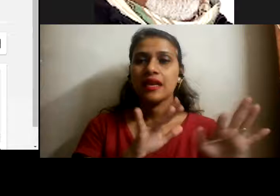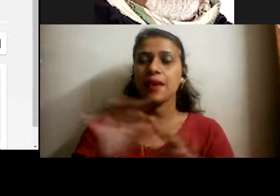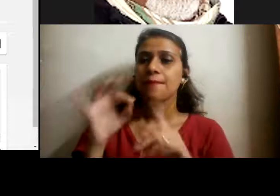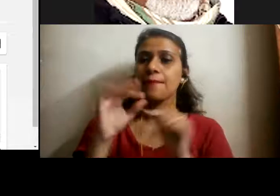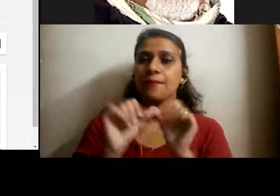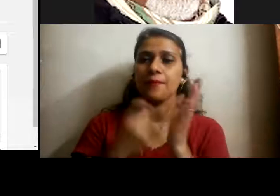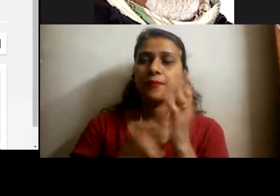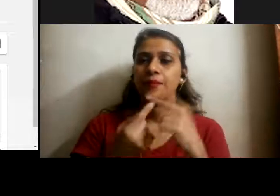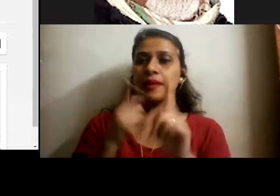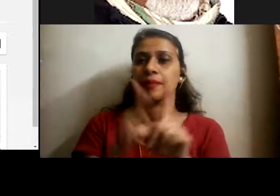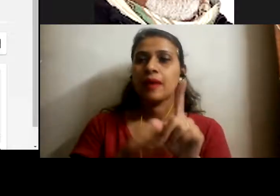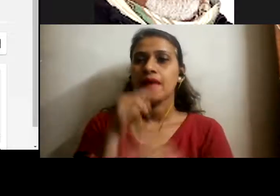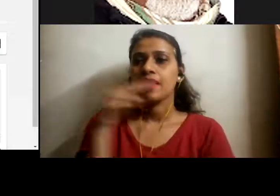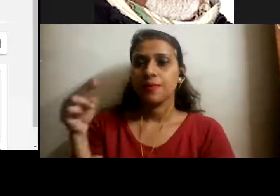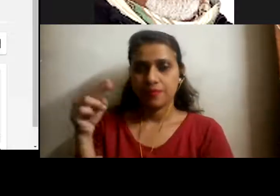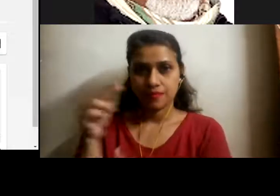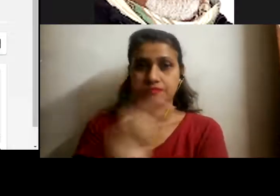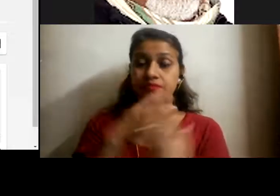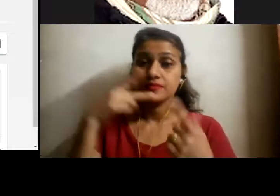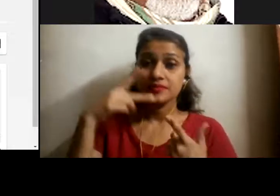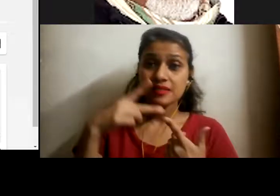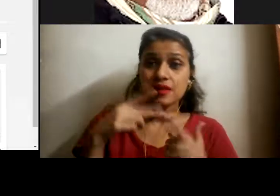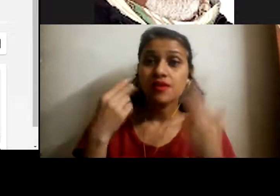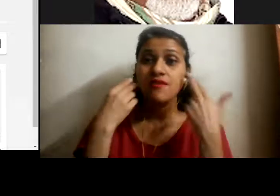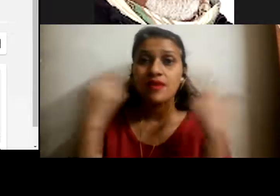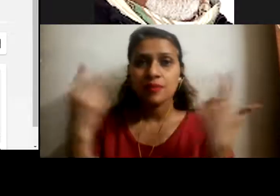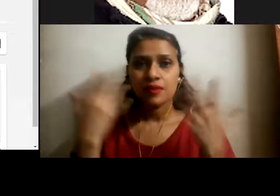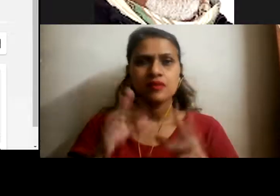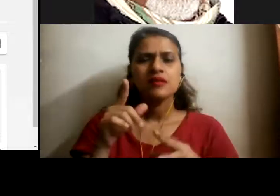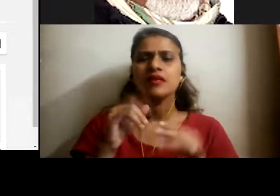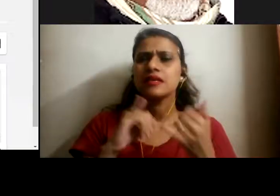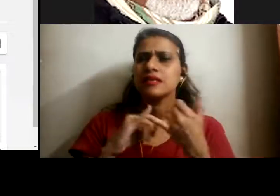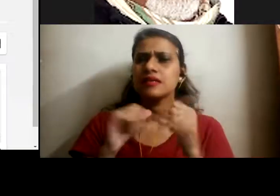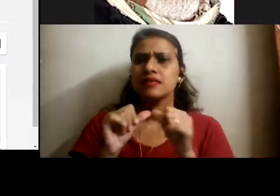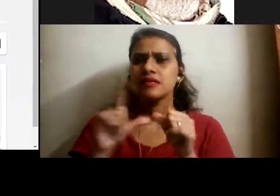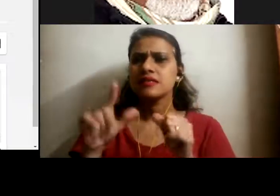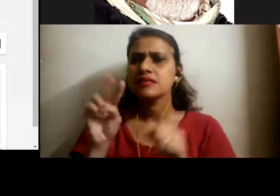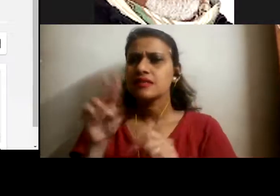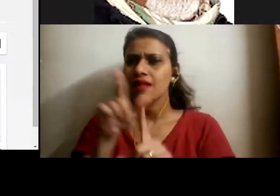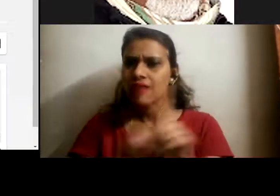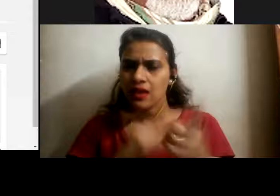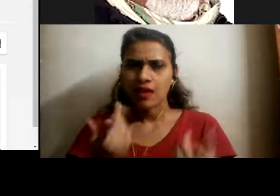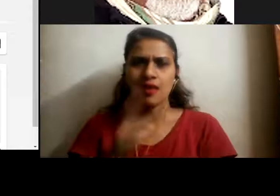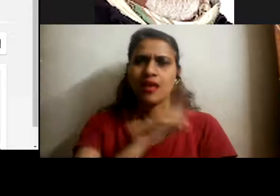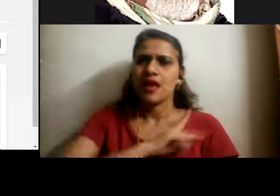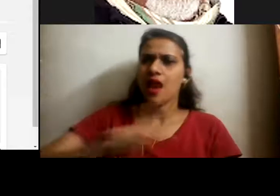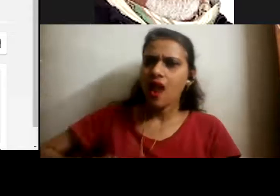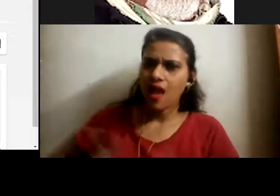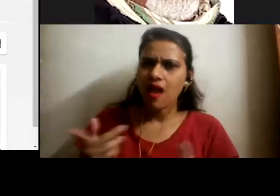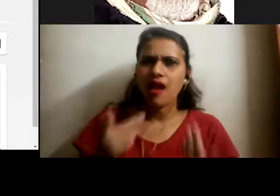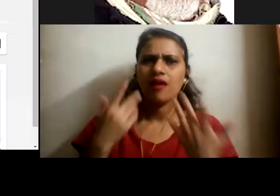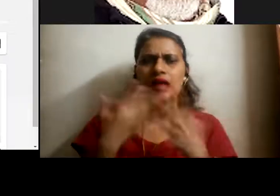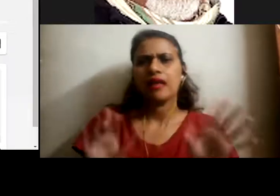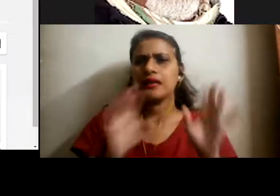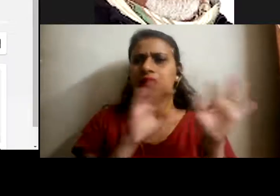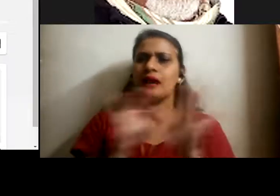say we just saw Selvi, or the other party was State of Karnataka. So I have to type here the party's name, and